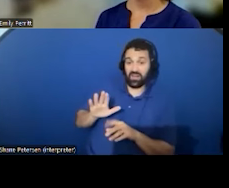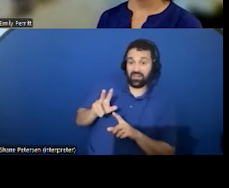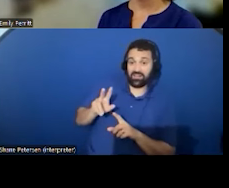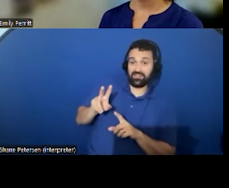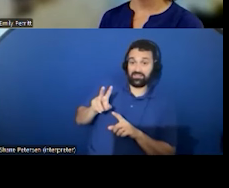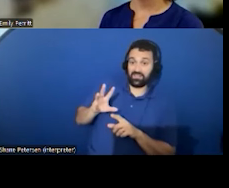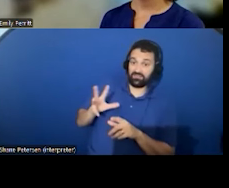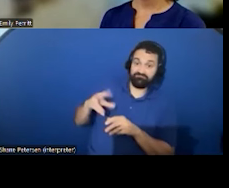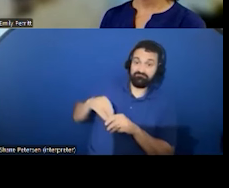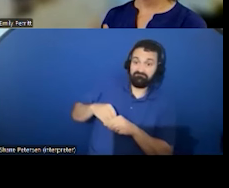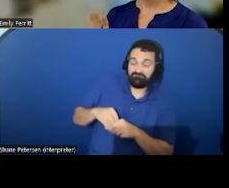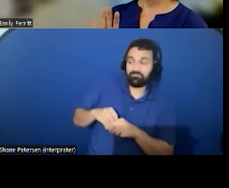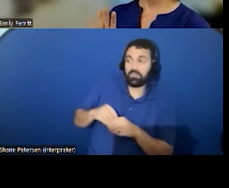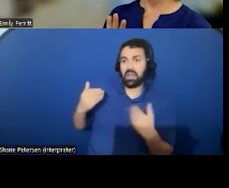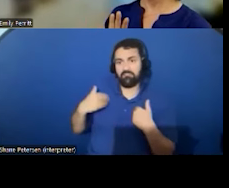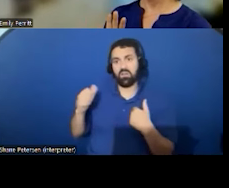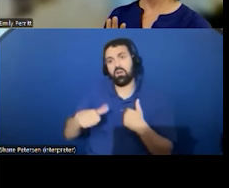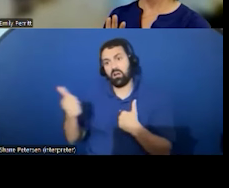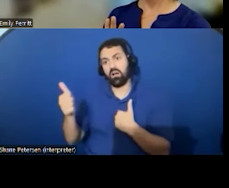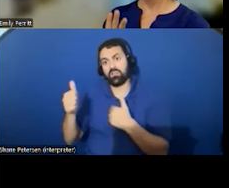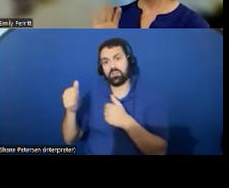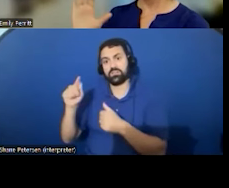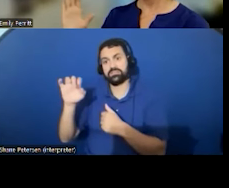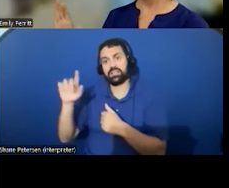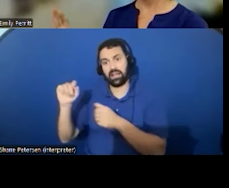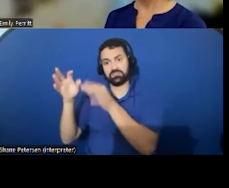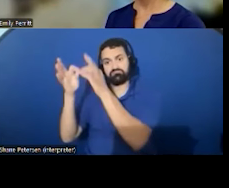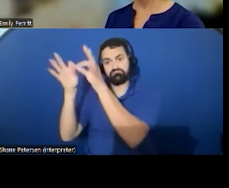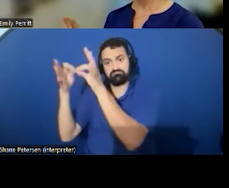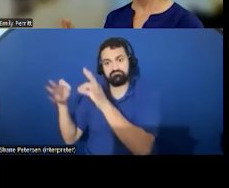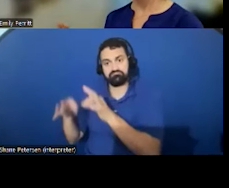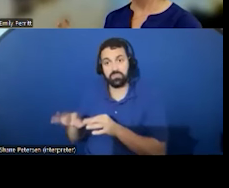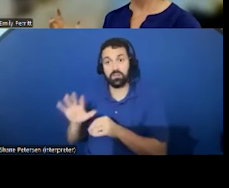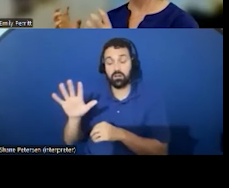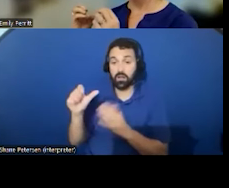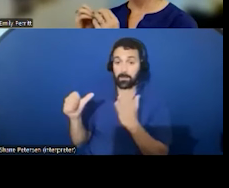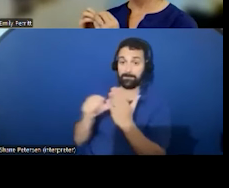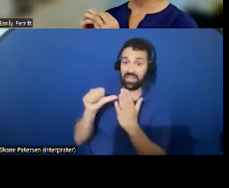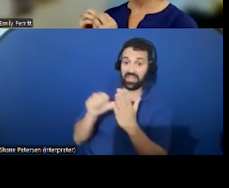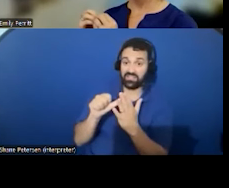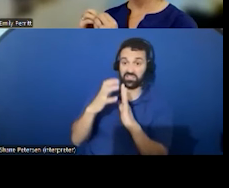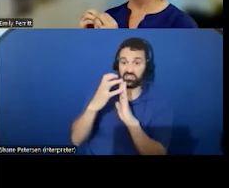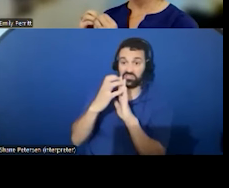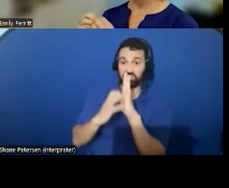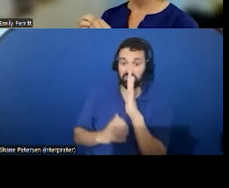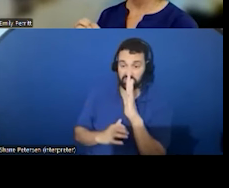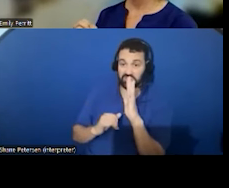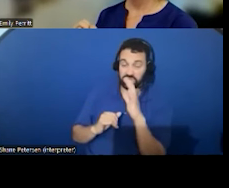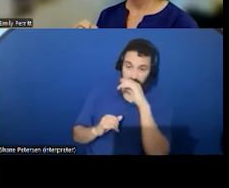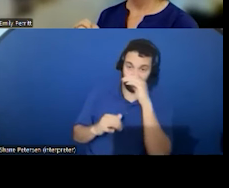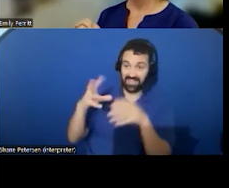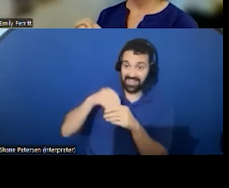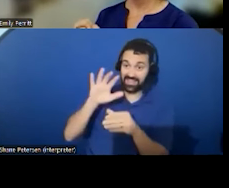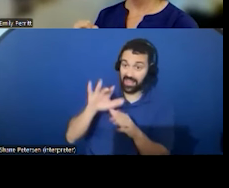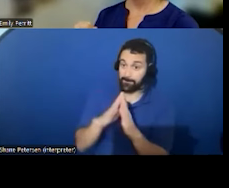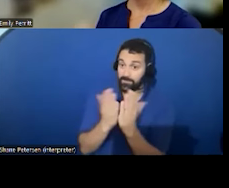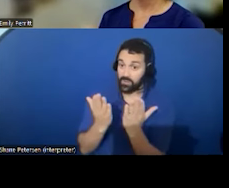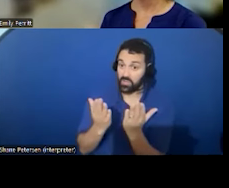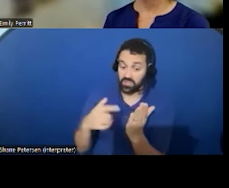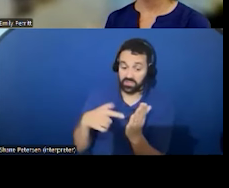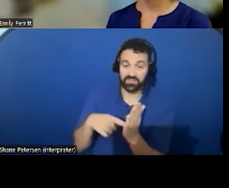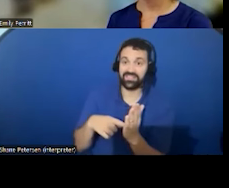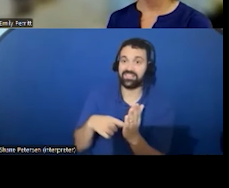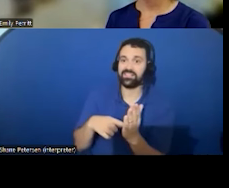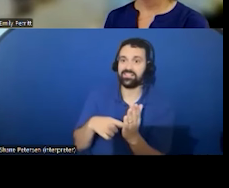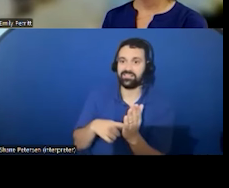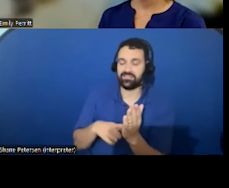have alternate text. But if you're talking about actual pages of text in that textbook, that is up to